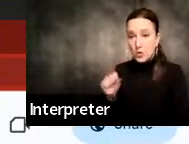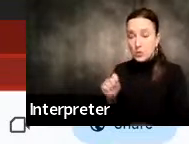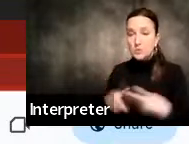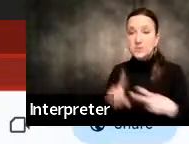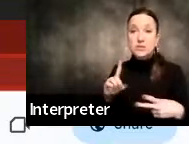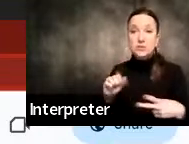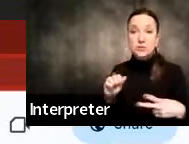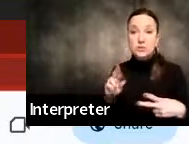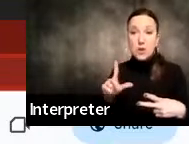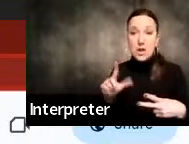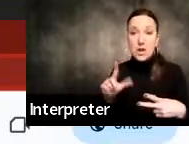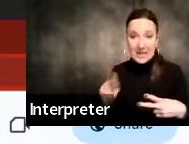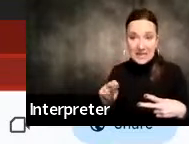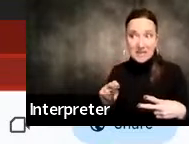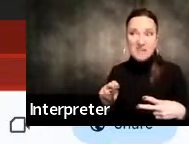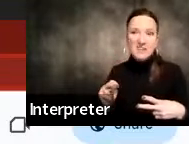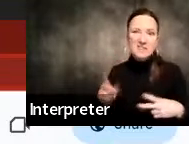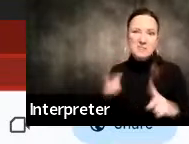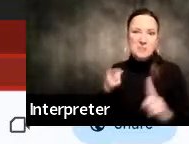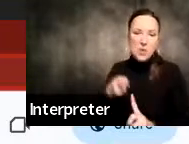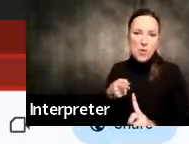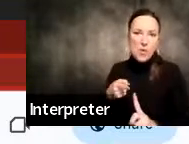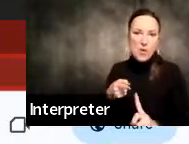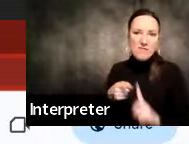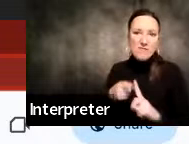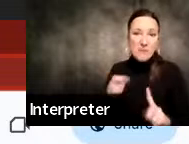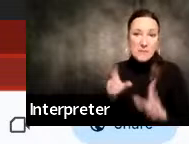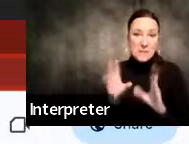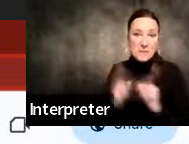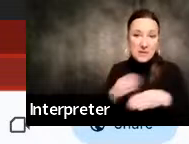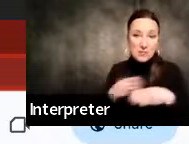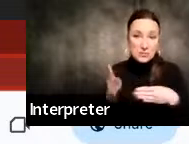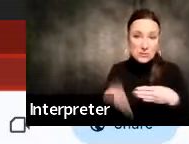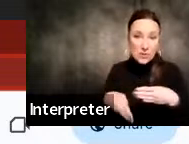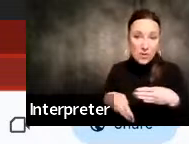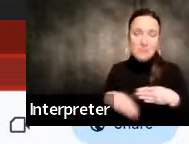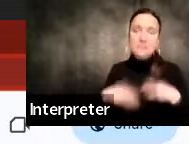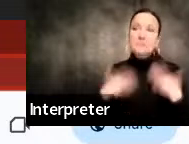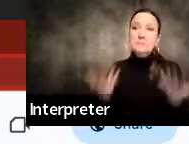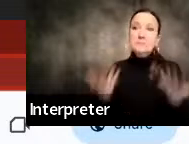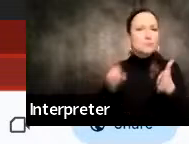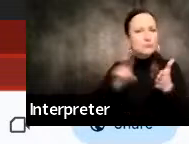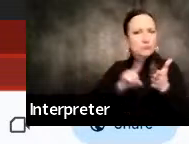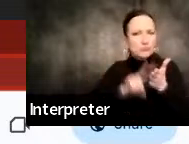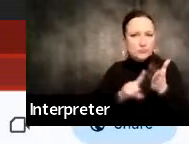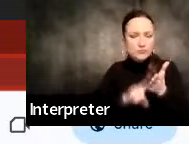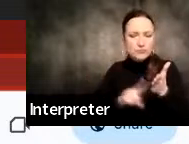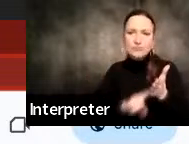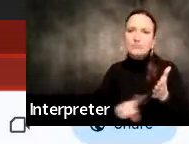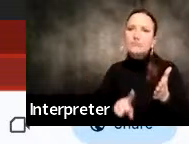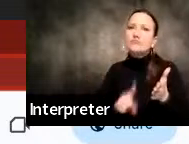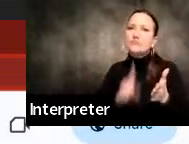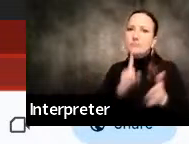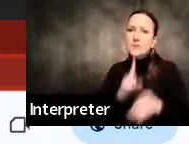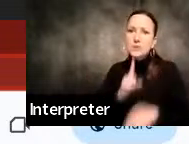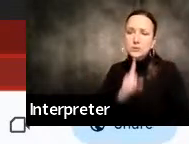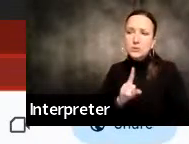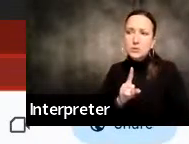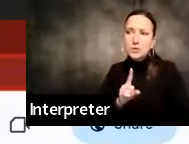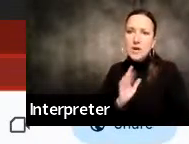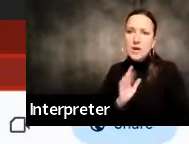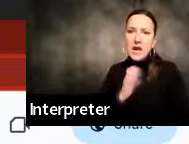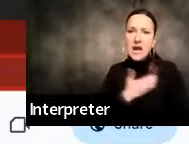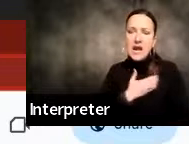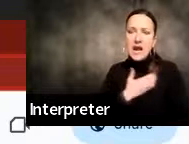Darlene. Basically, our takeaways from that was that we need to look into enforcing our current